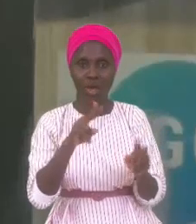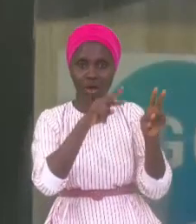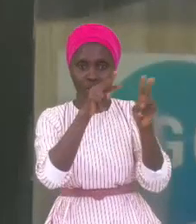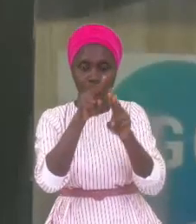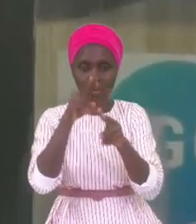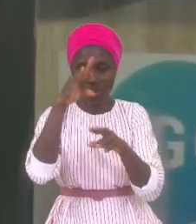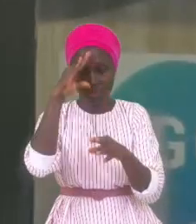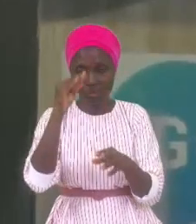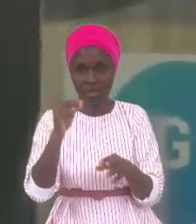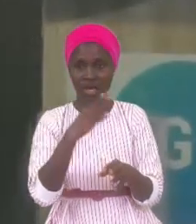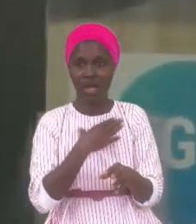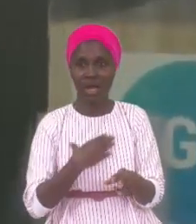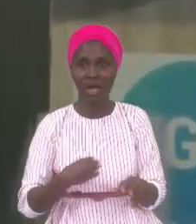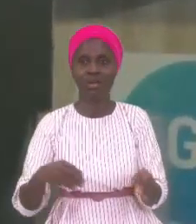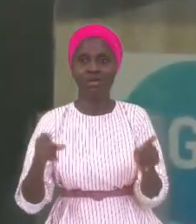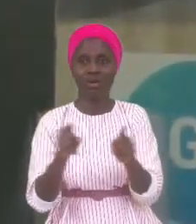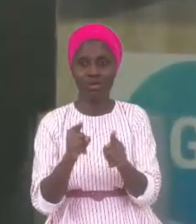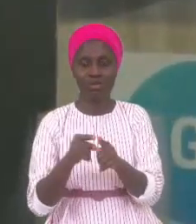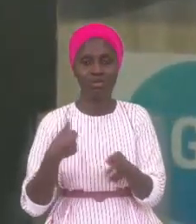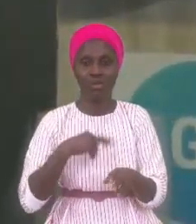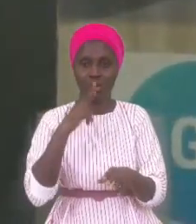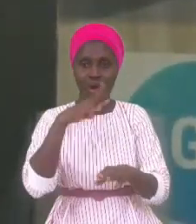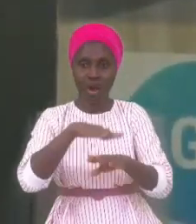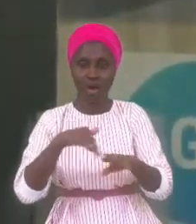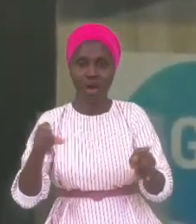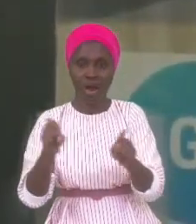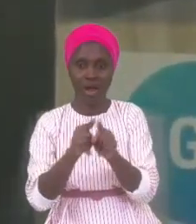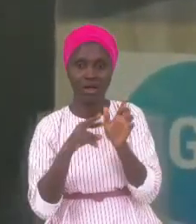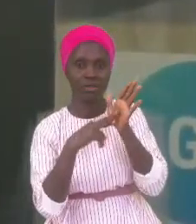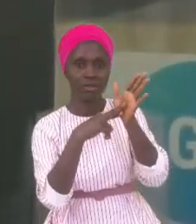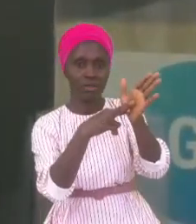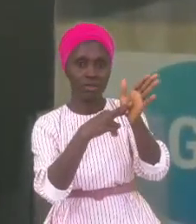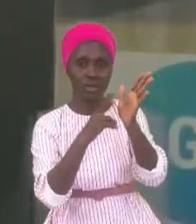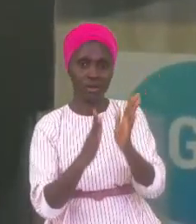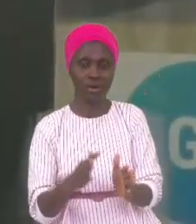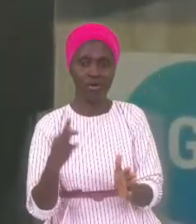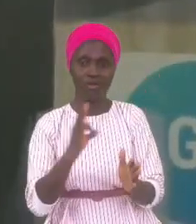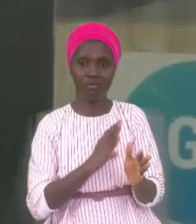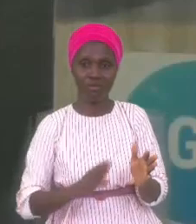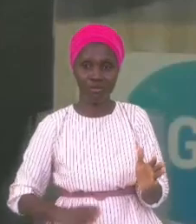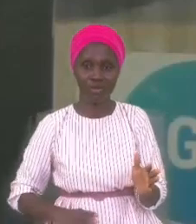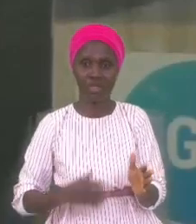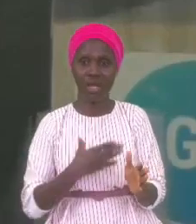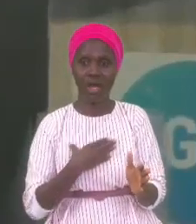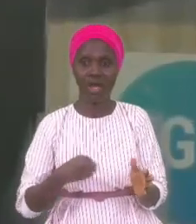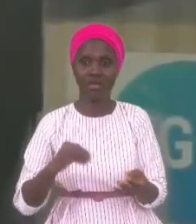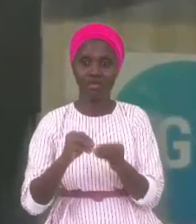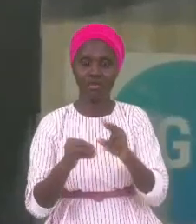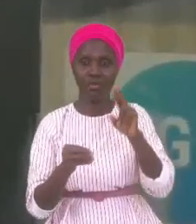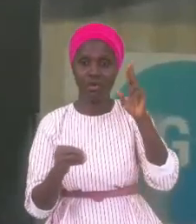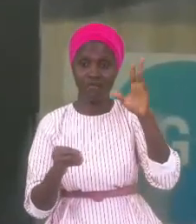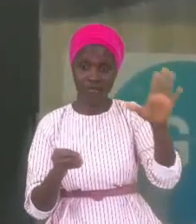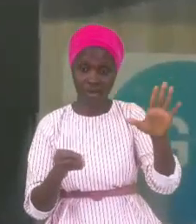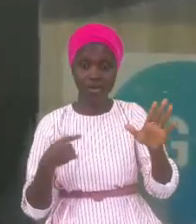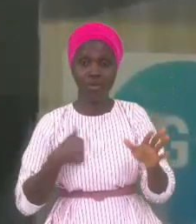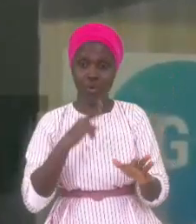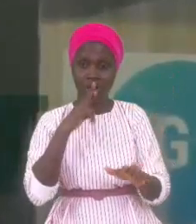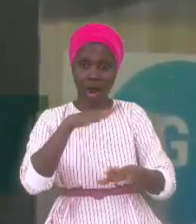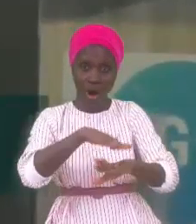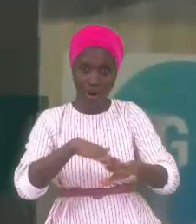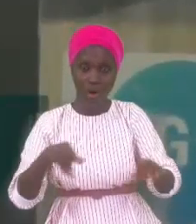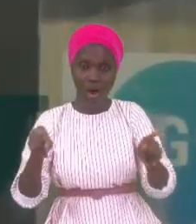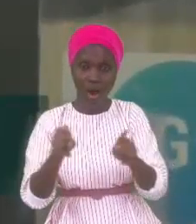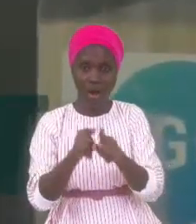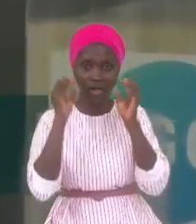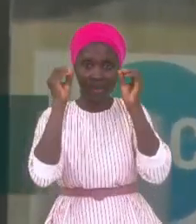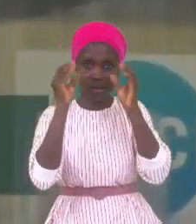called as the ambassadors of Christ. And now number 5, we're called as teachers of the whole counsel